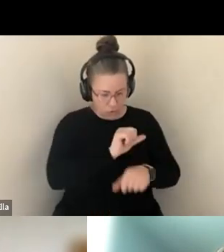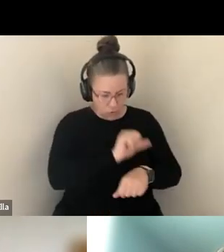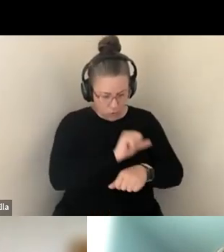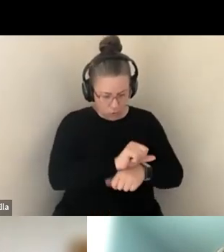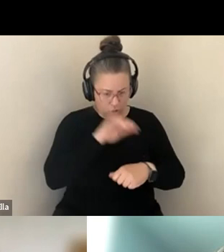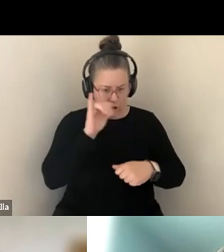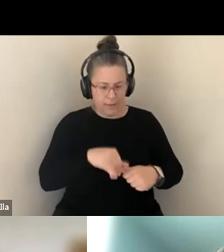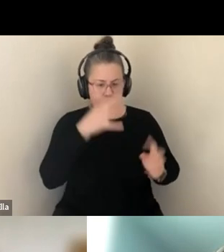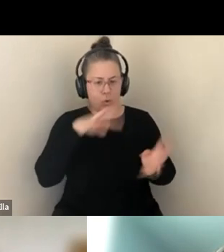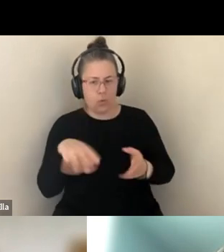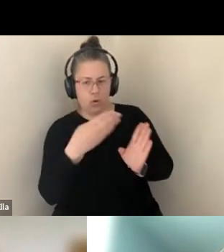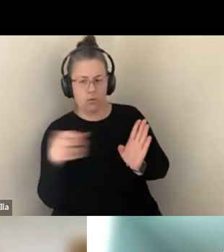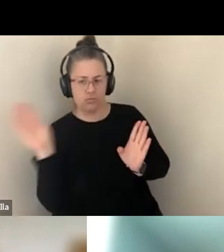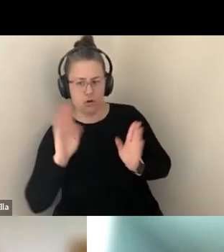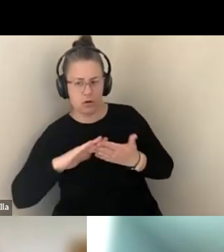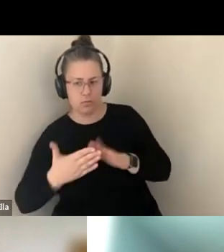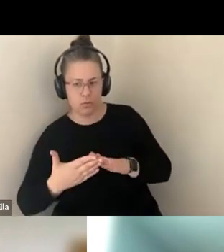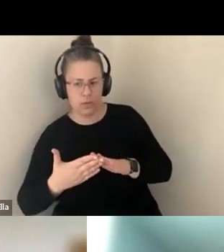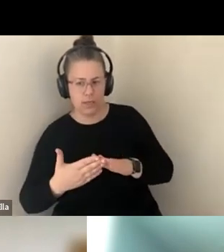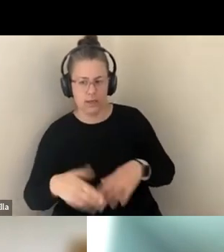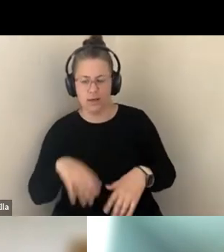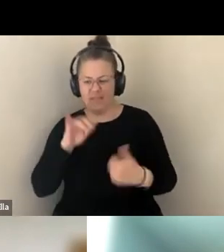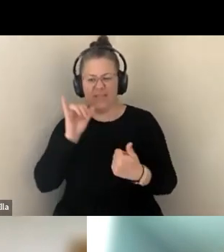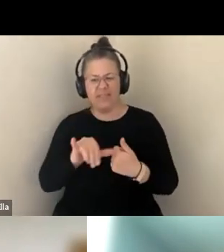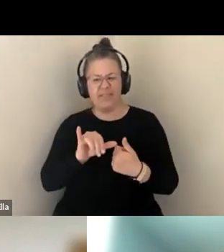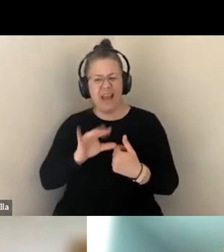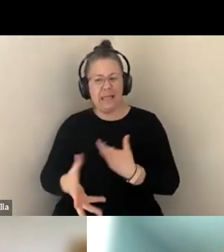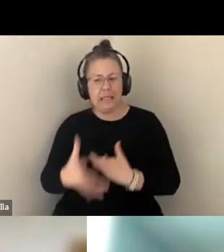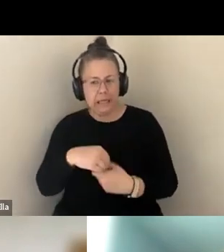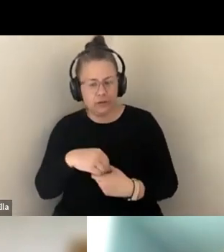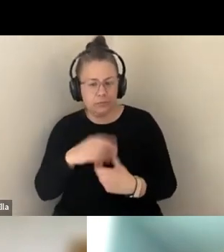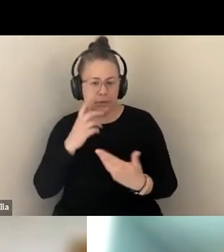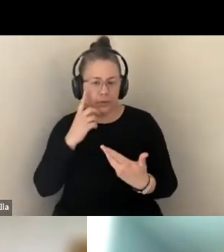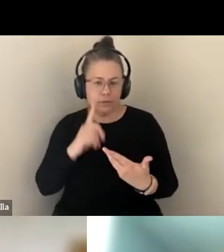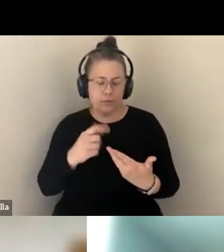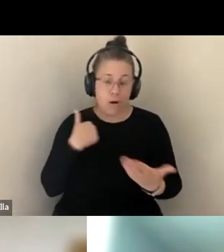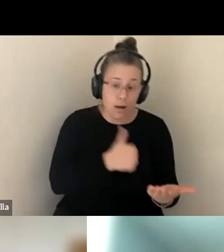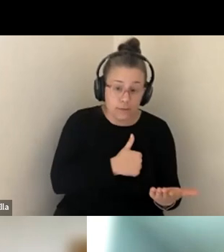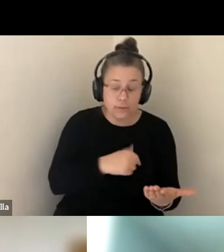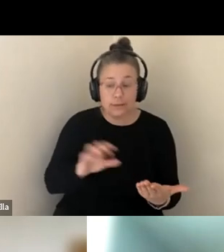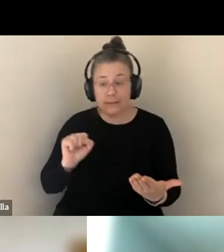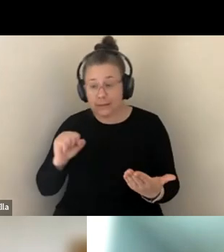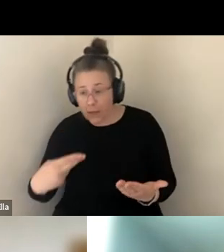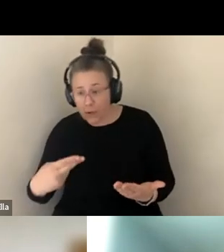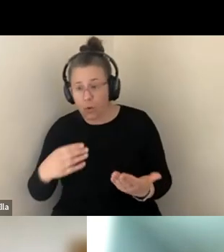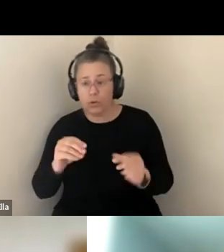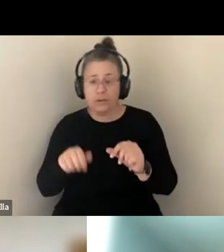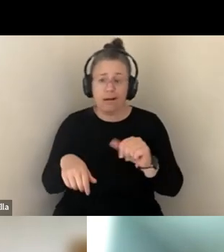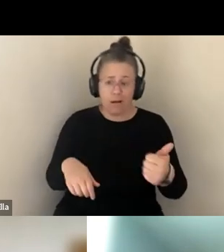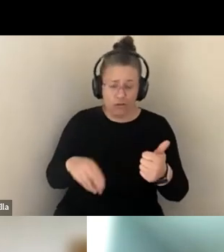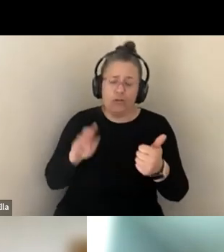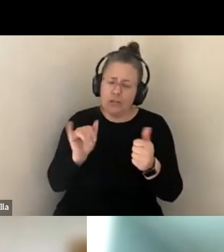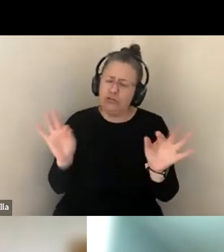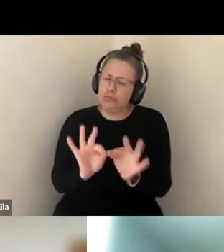come up several times, I think, is really critical to our field. So I will just end by saying that there is a recognition in our field that individual